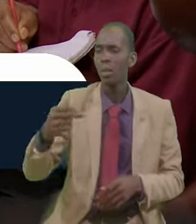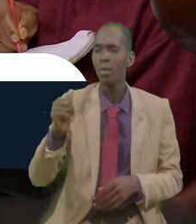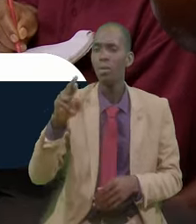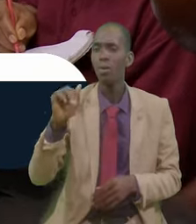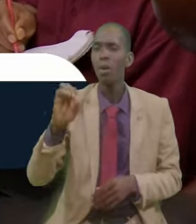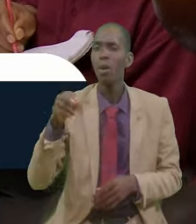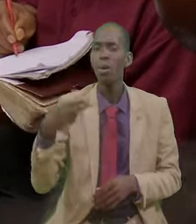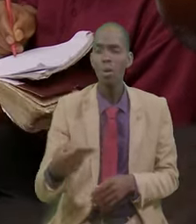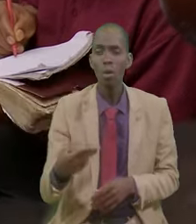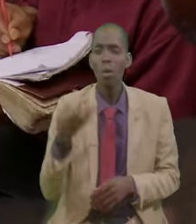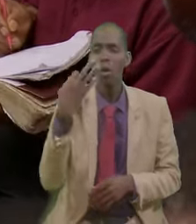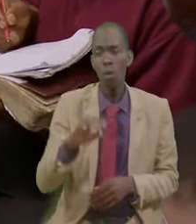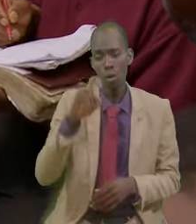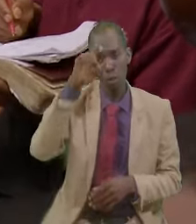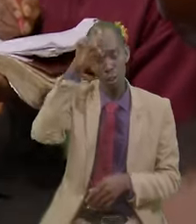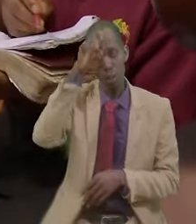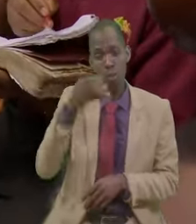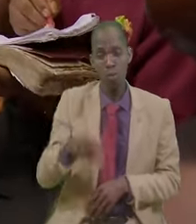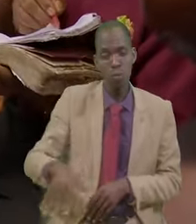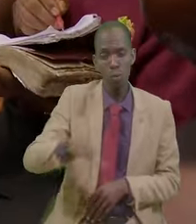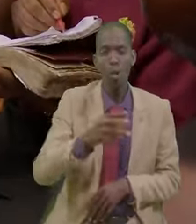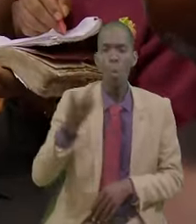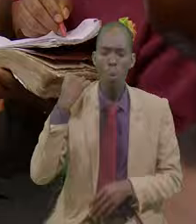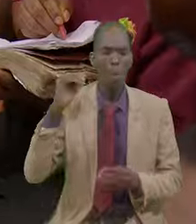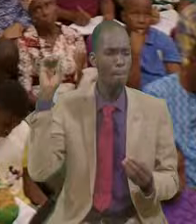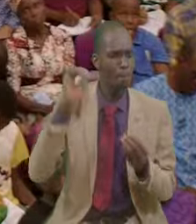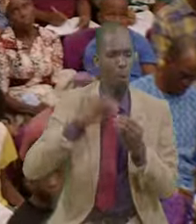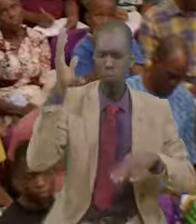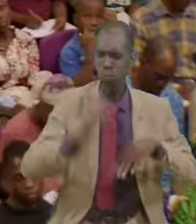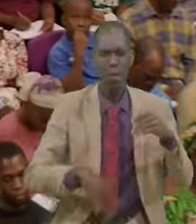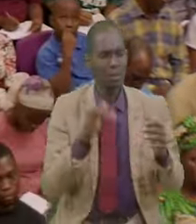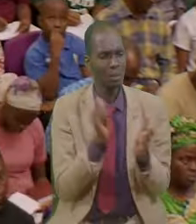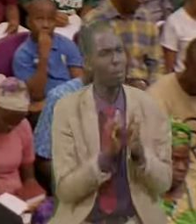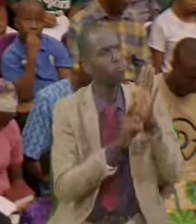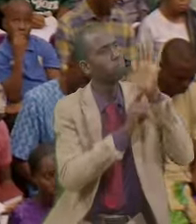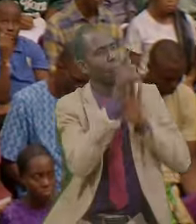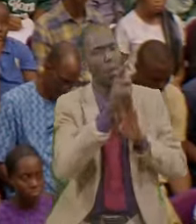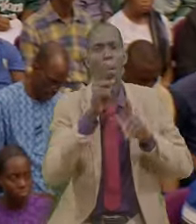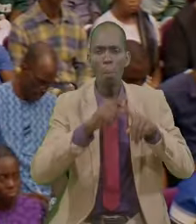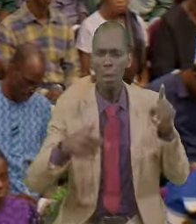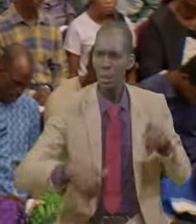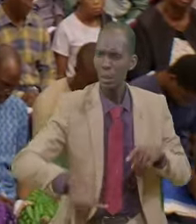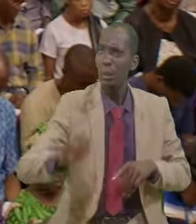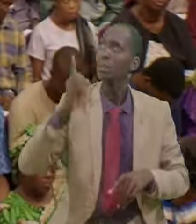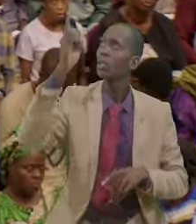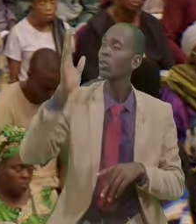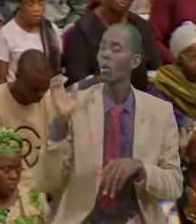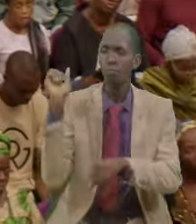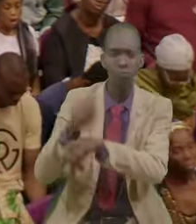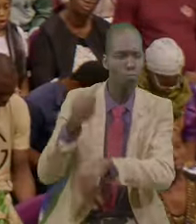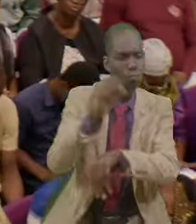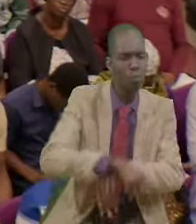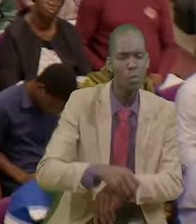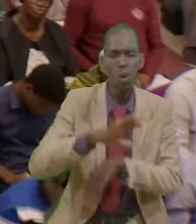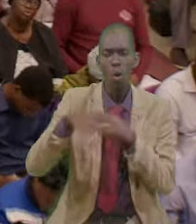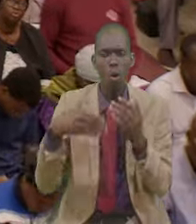were more than giants. And yet the mighty power of God subdued Pharaoh, subdued the chariots, and subdued all the magicians.